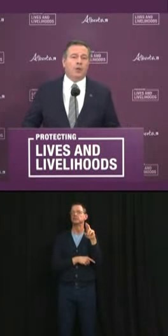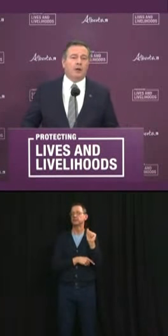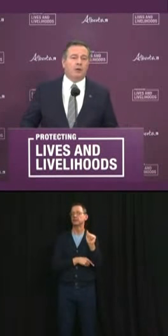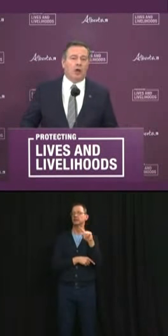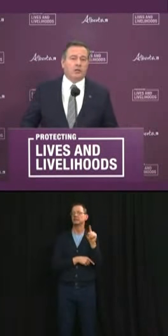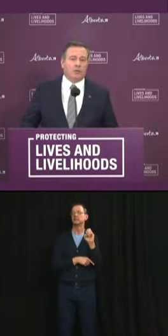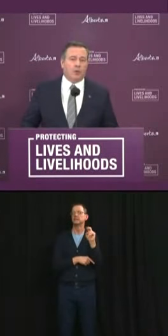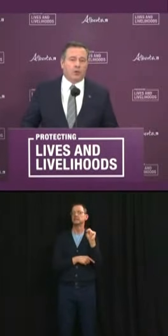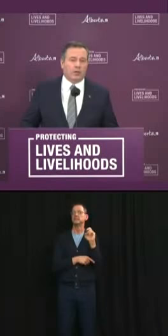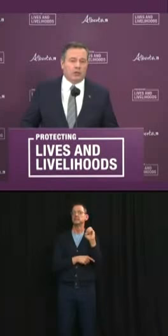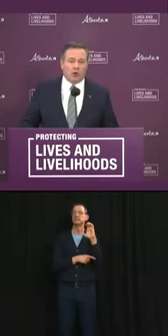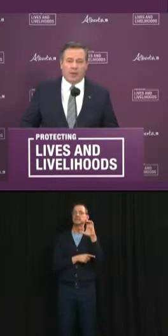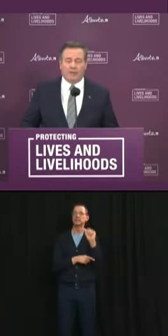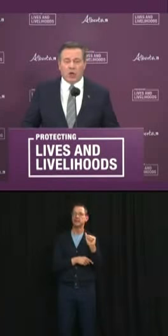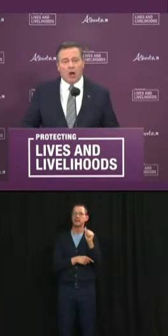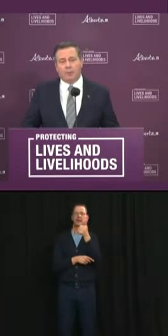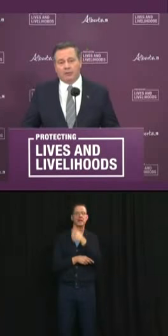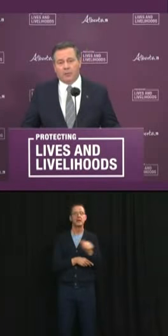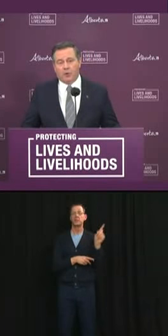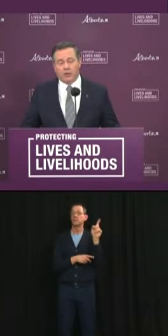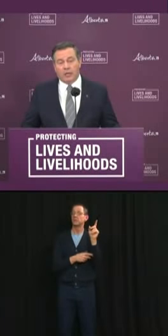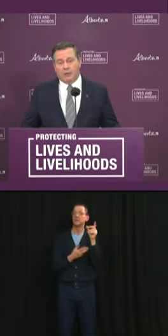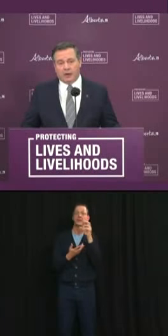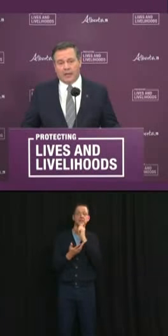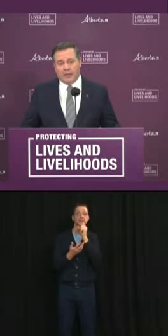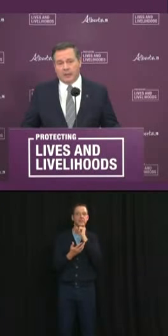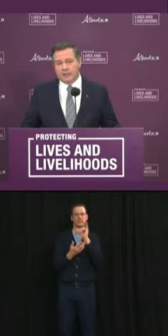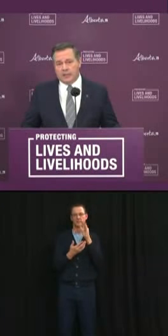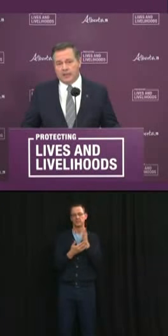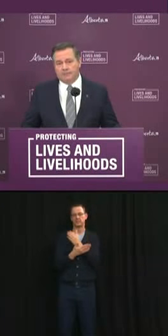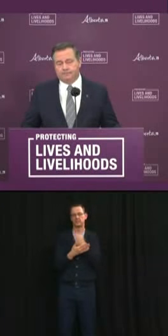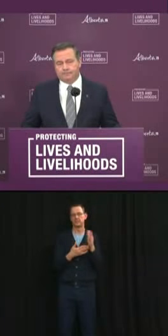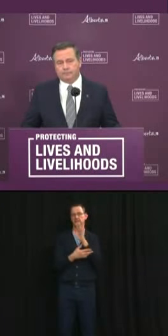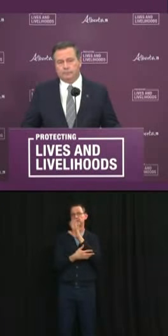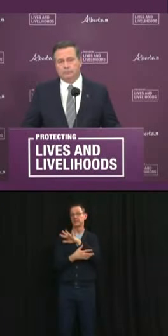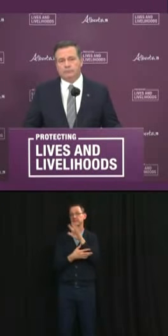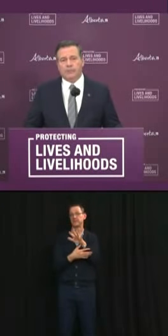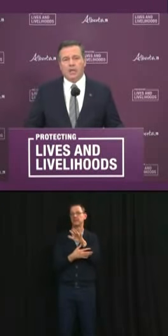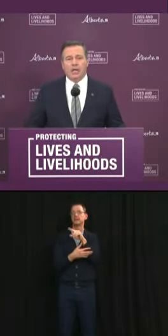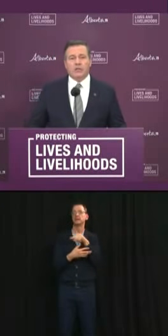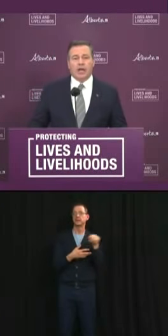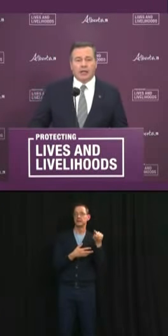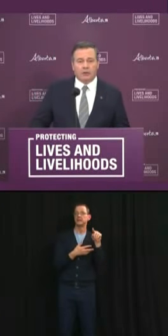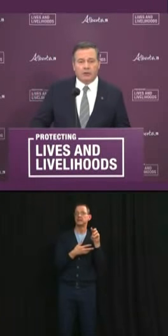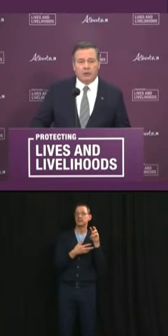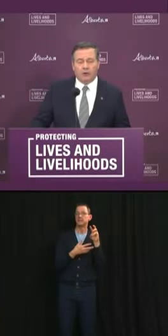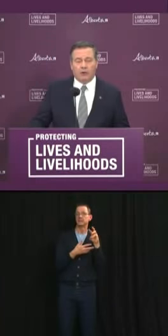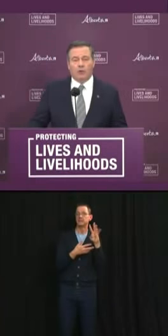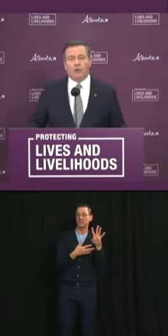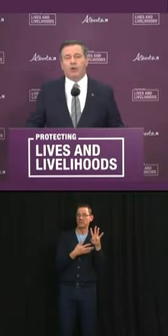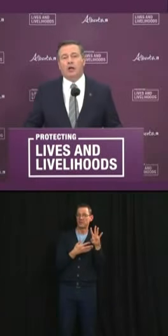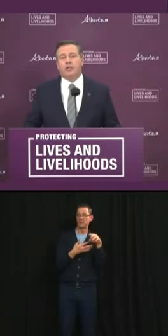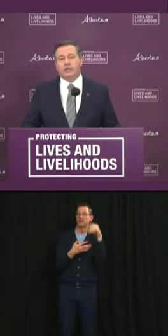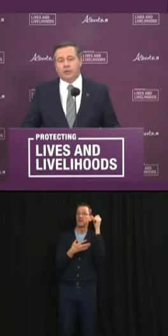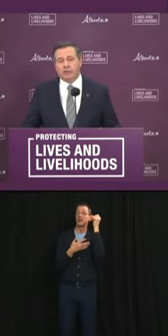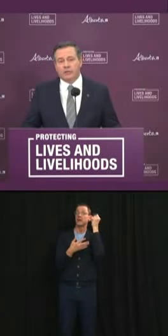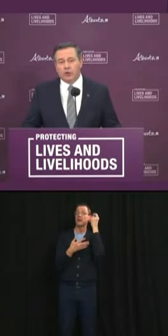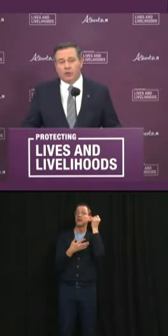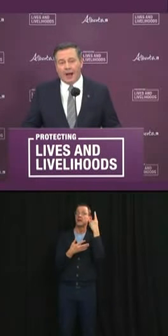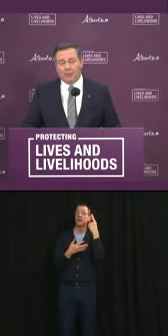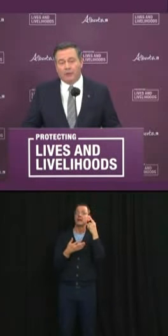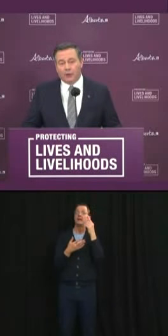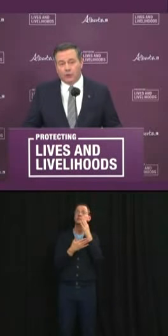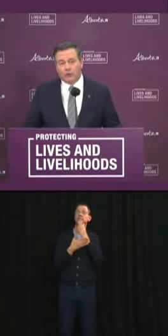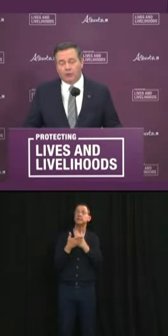rare blood clots reported in Europe have not been reported anywhere in Canada to date. Second, we will launch a series